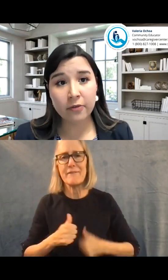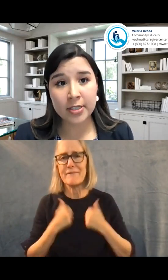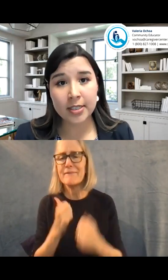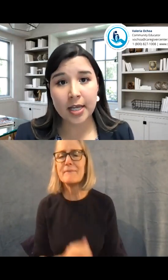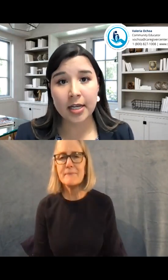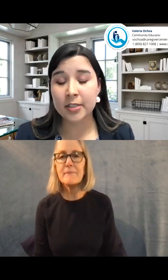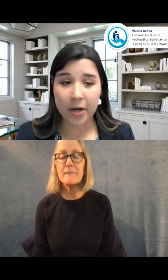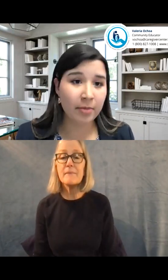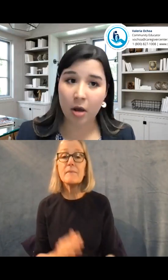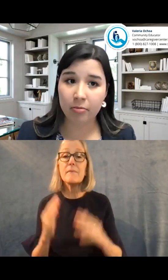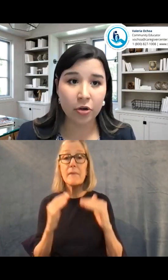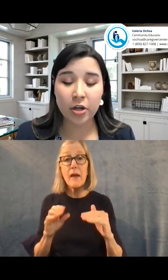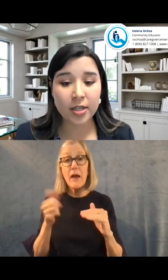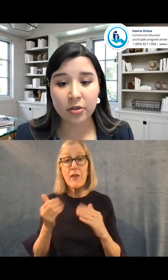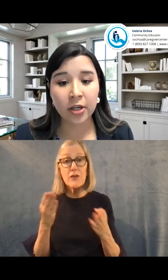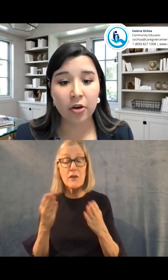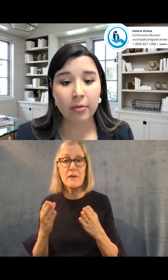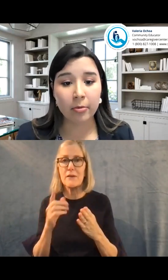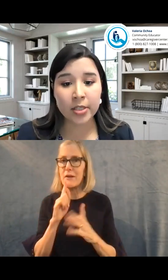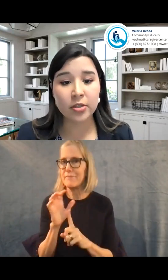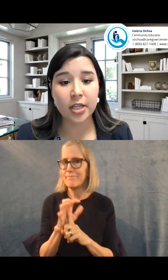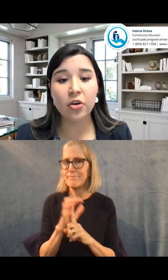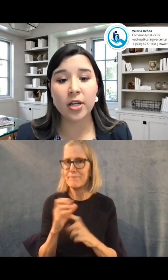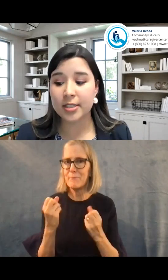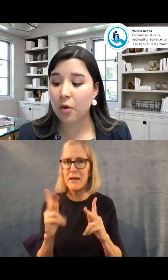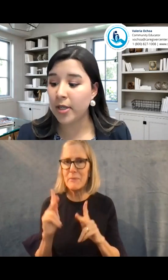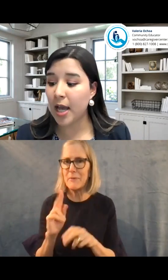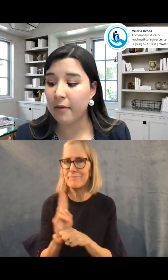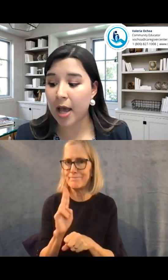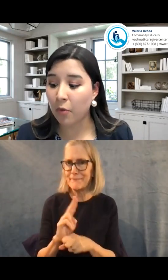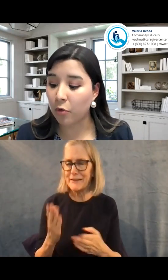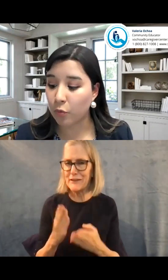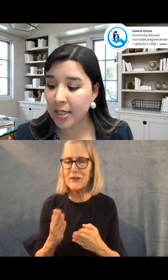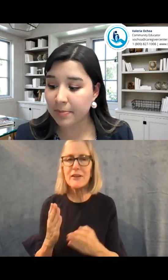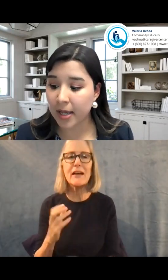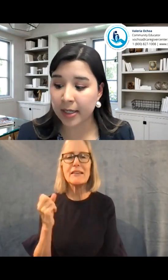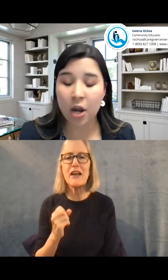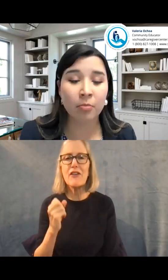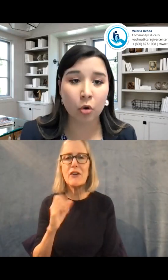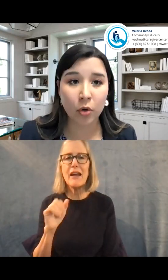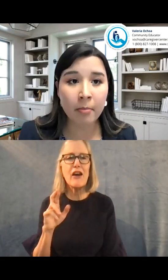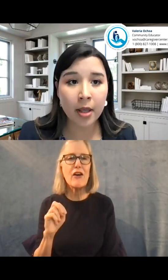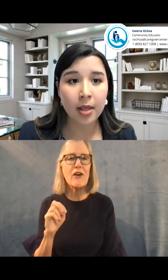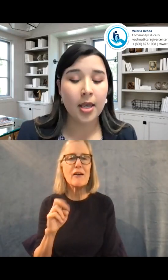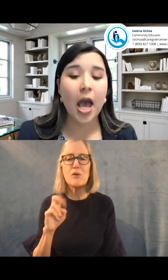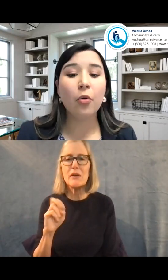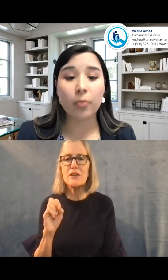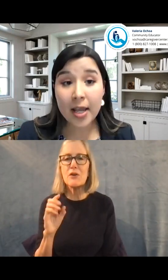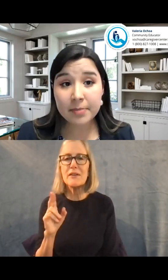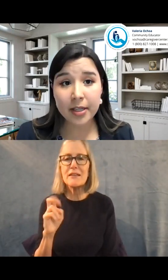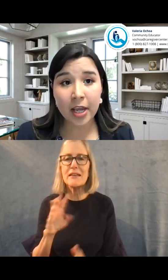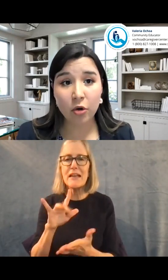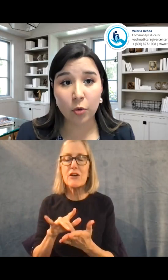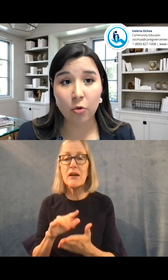Another of our services that is very popular here at Southern Caregiver Resource Center is that we have our Respite Care program.